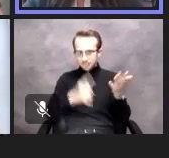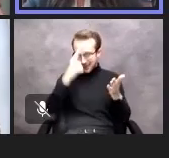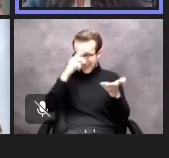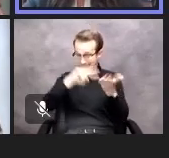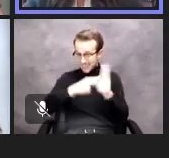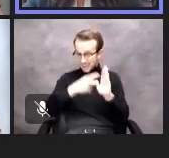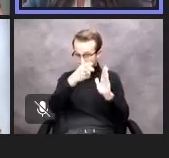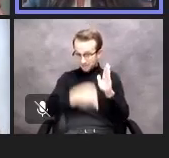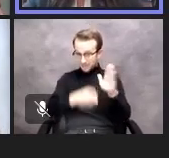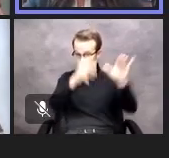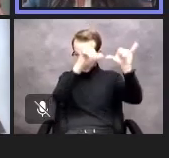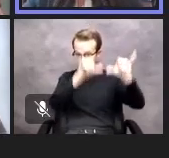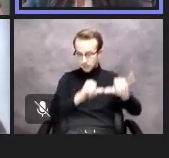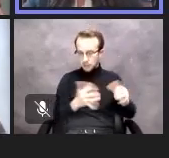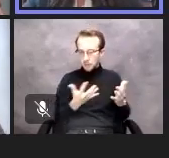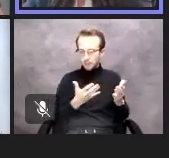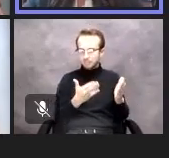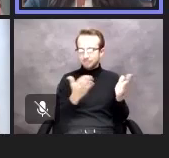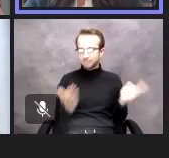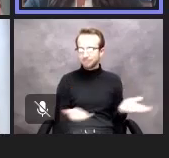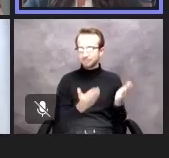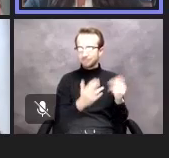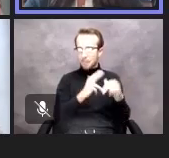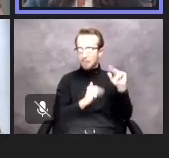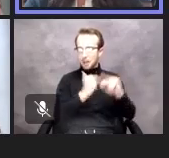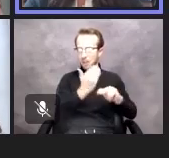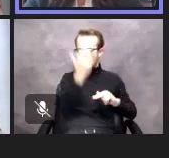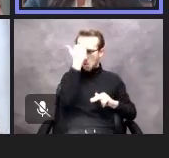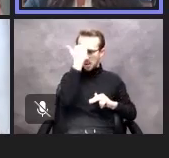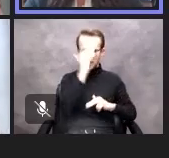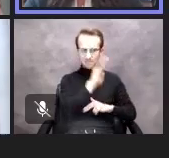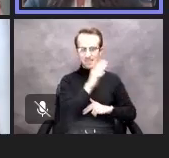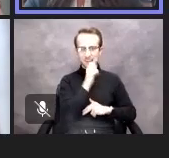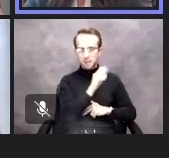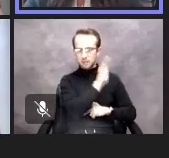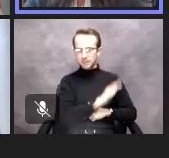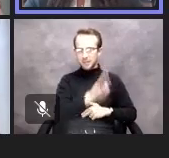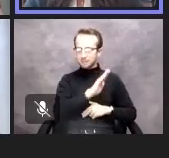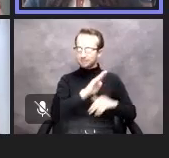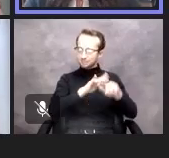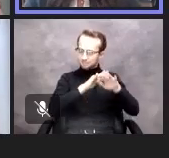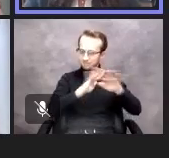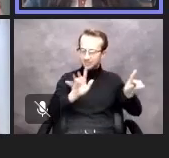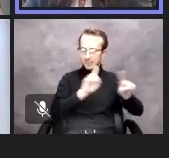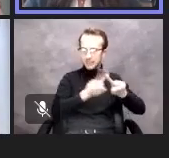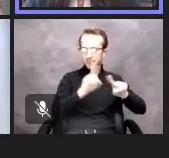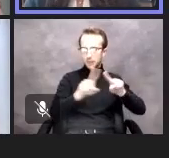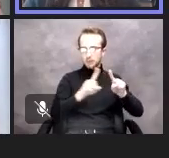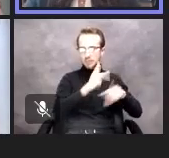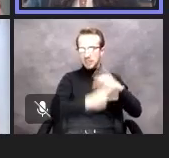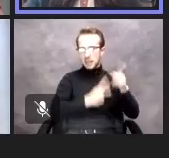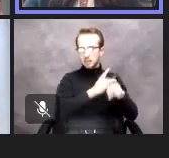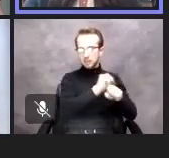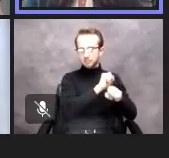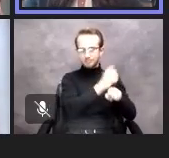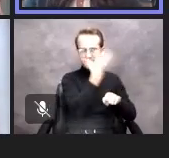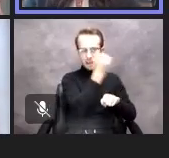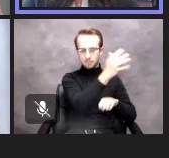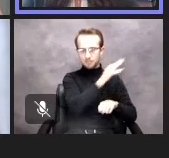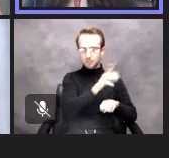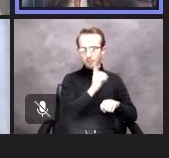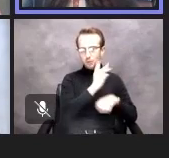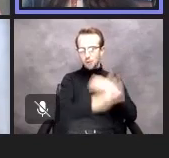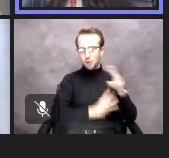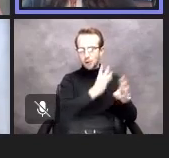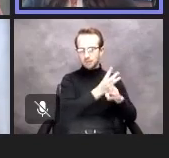to help build awareness at that age of the multiple different types of careers that are actually out there in the real world. In the